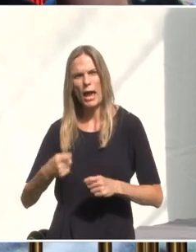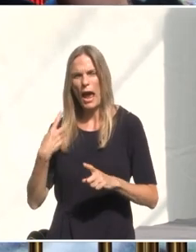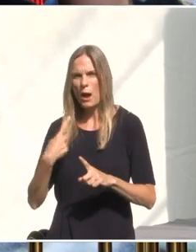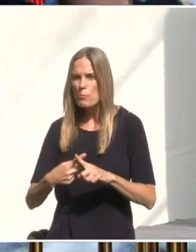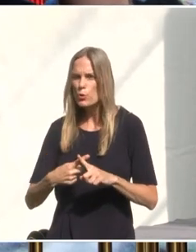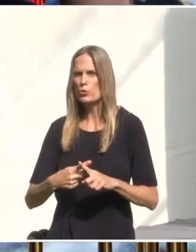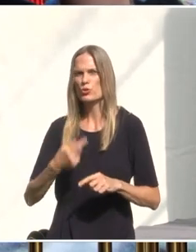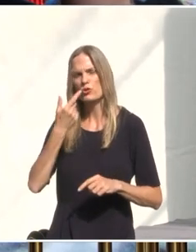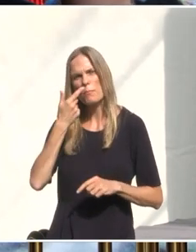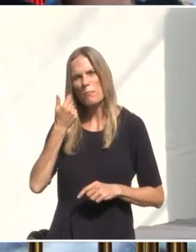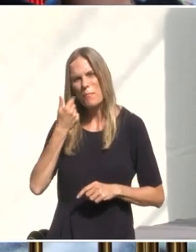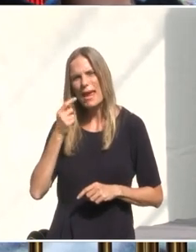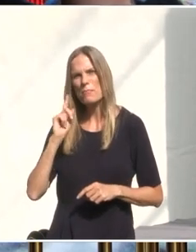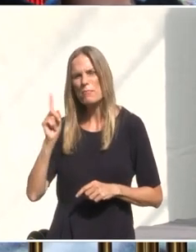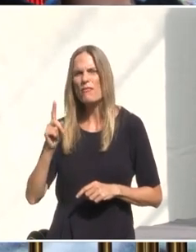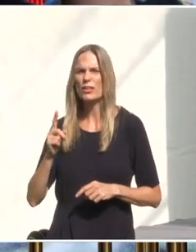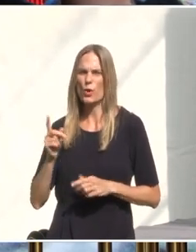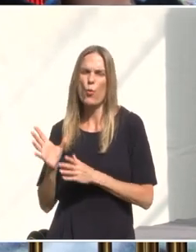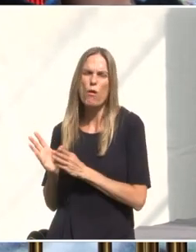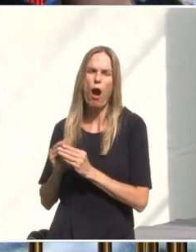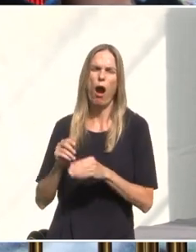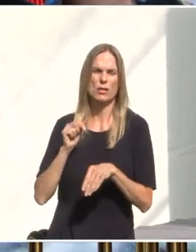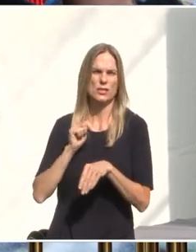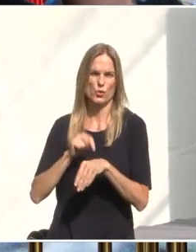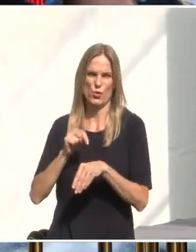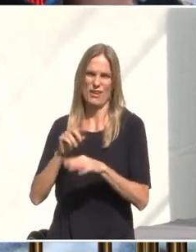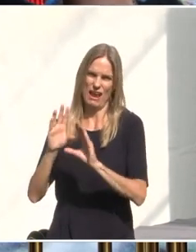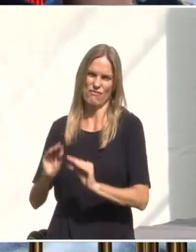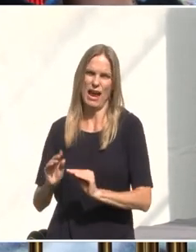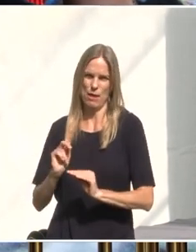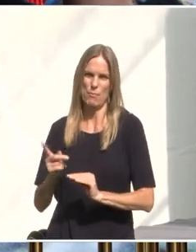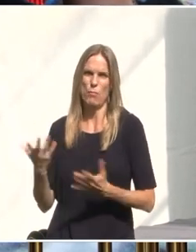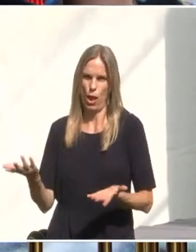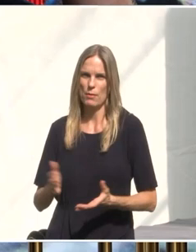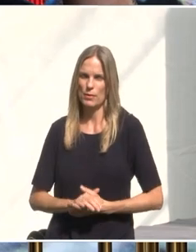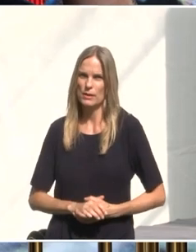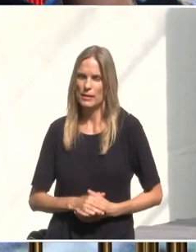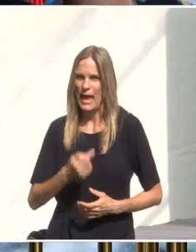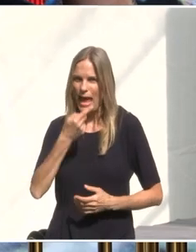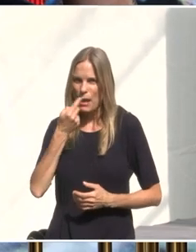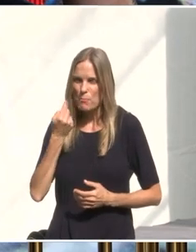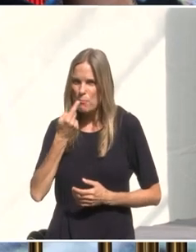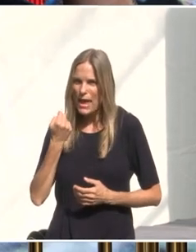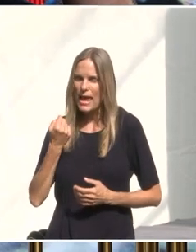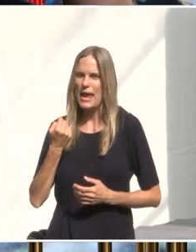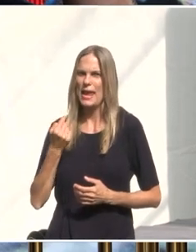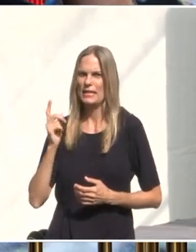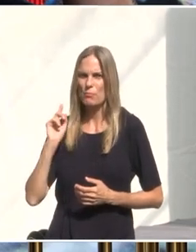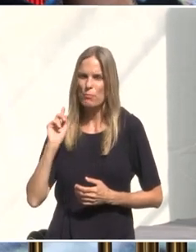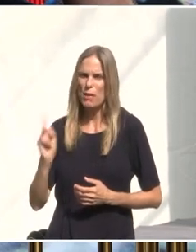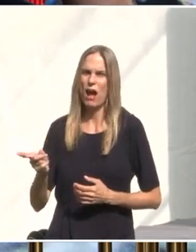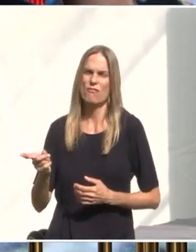is also quite immense in society. Men should endure. Men